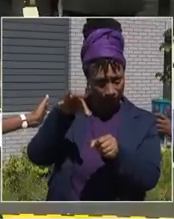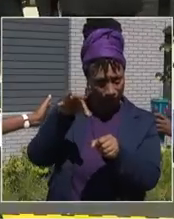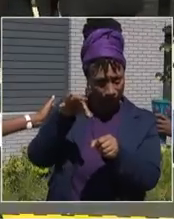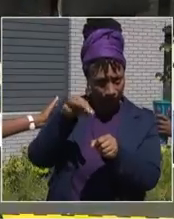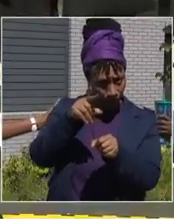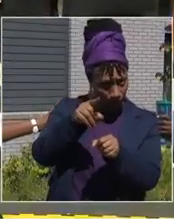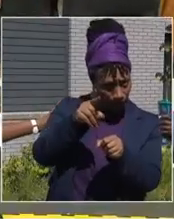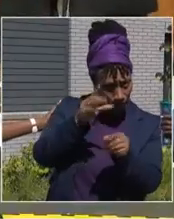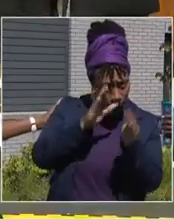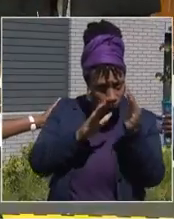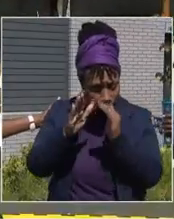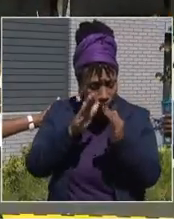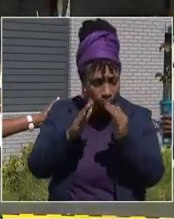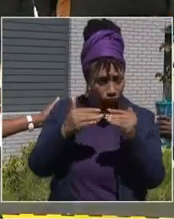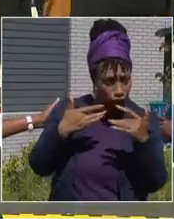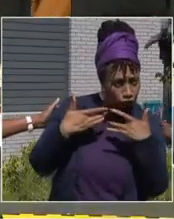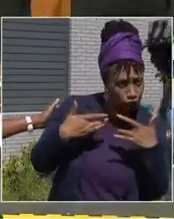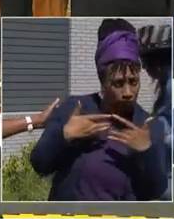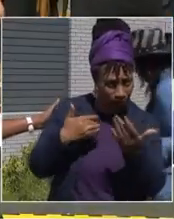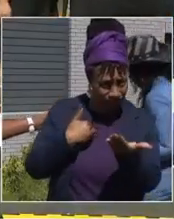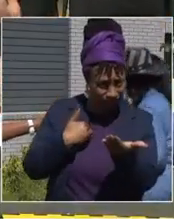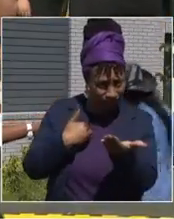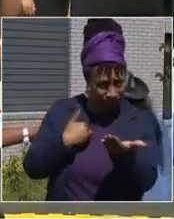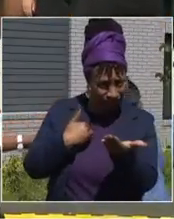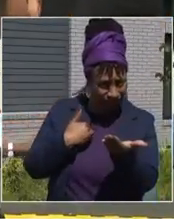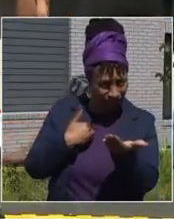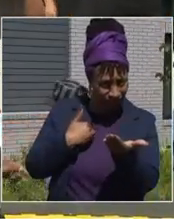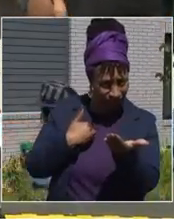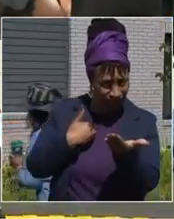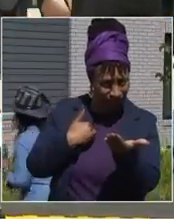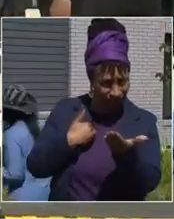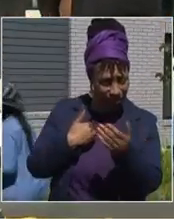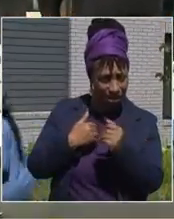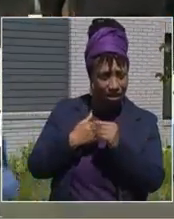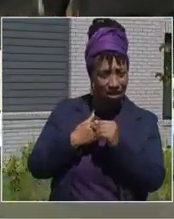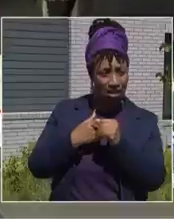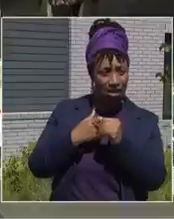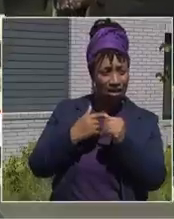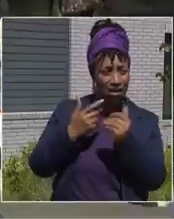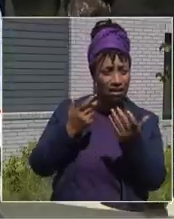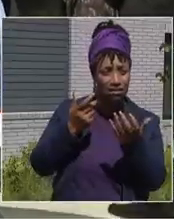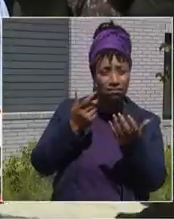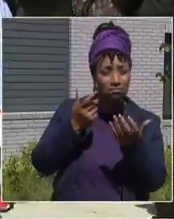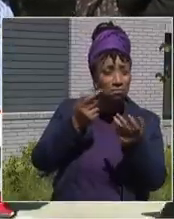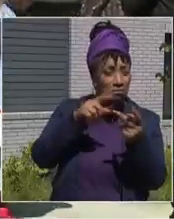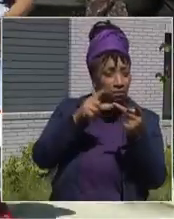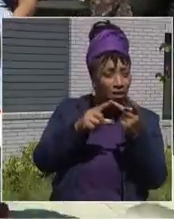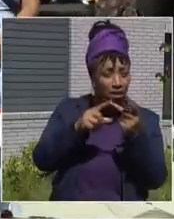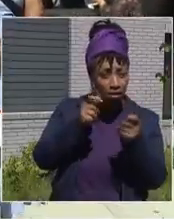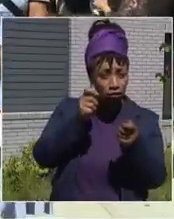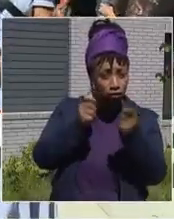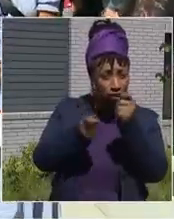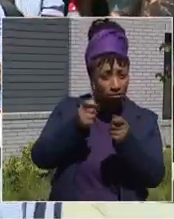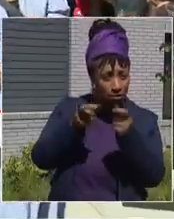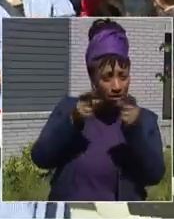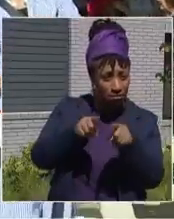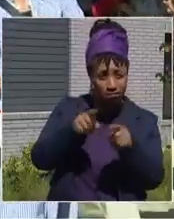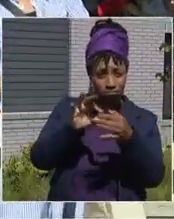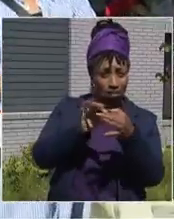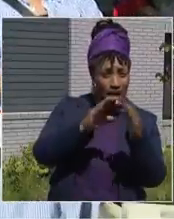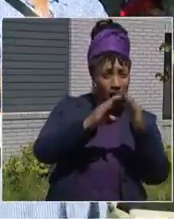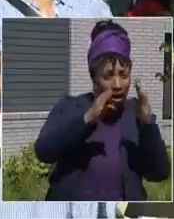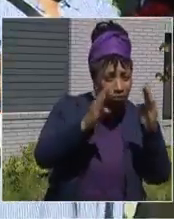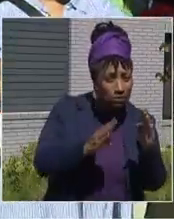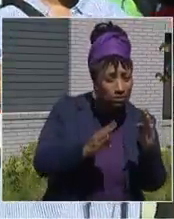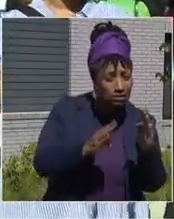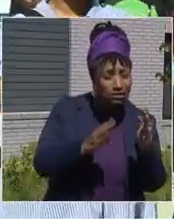discussion about potential changes being made, particularly of delivering on the housing and all those deadlines, and kind of where your